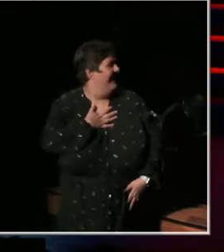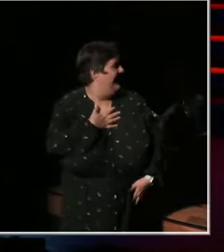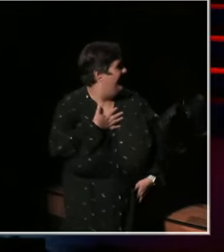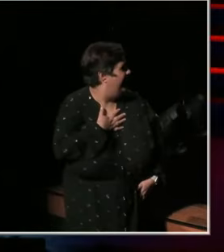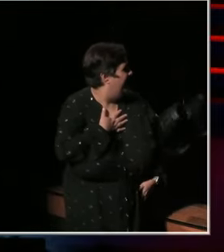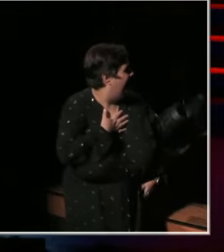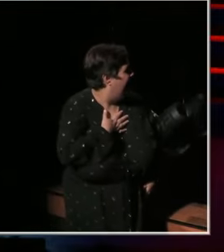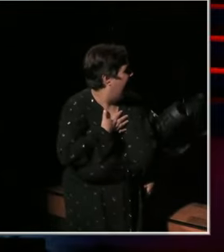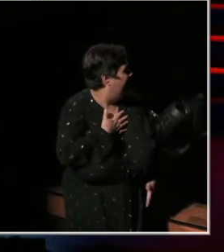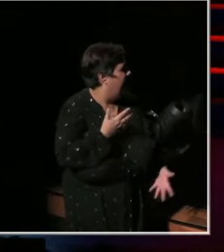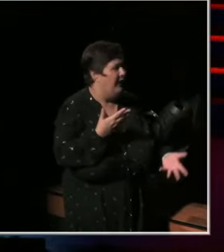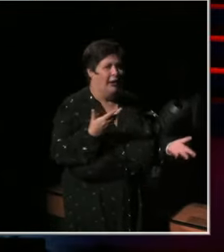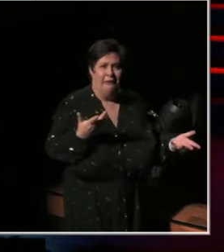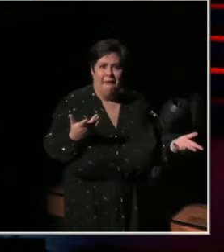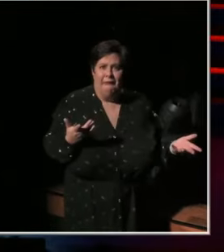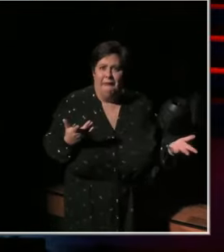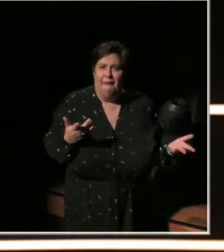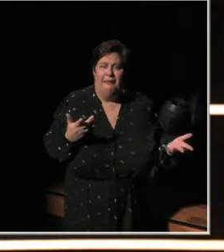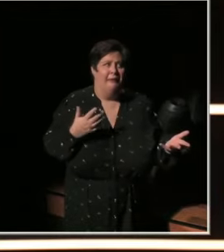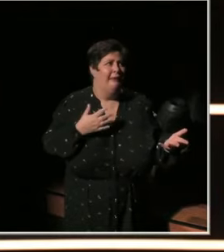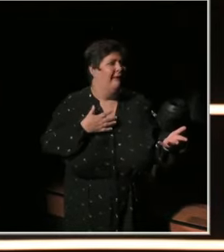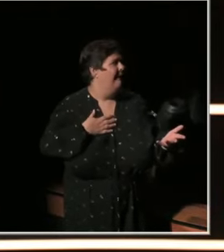Baby Moses,